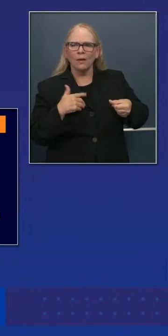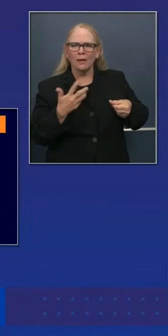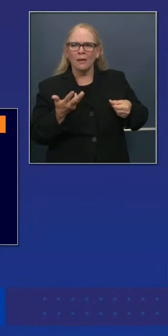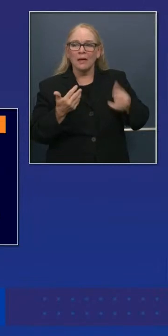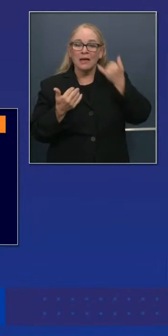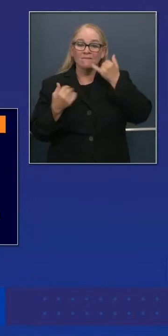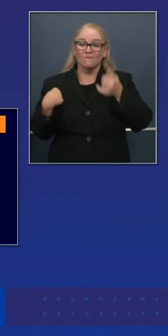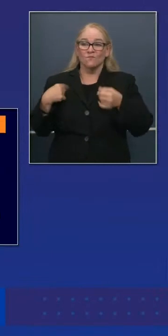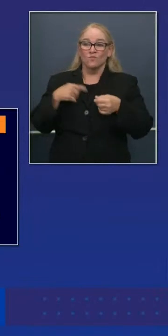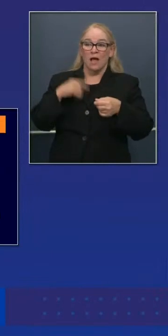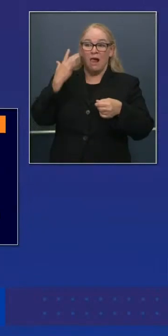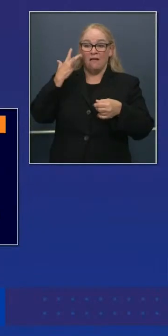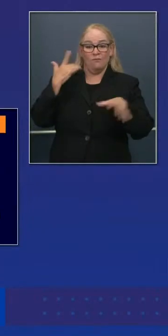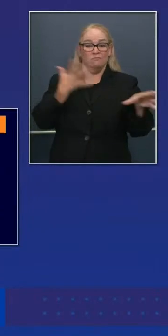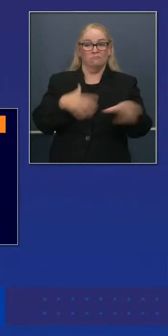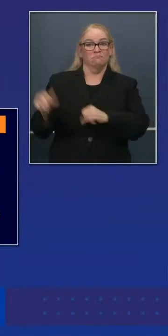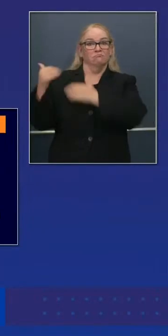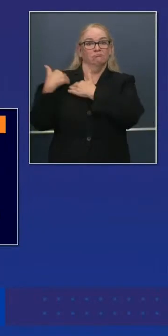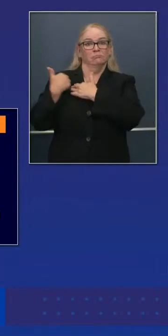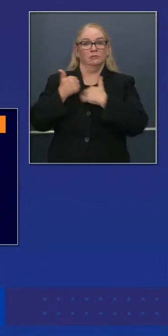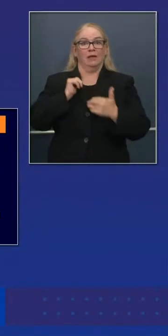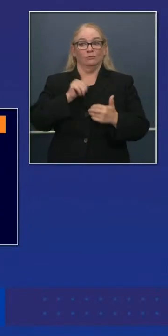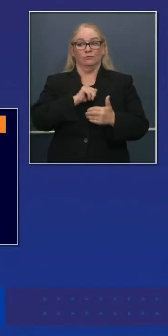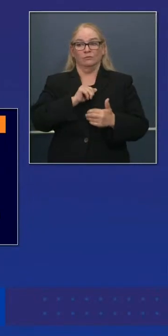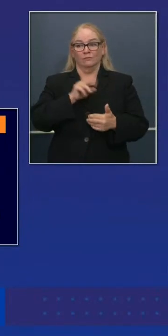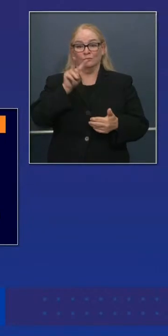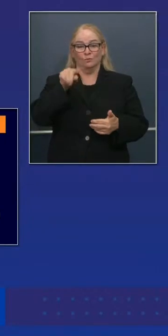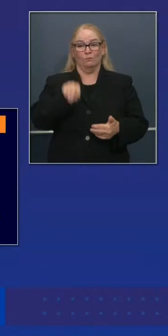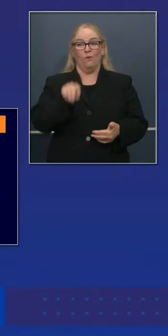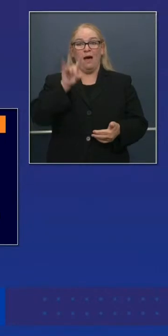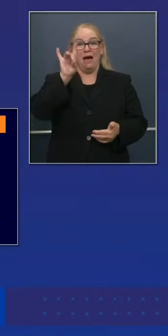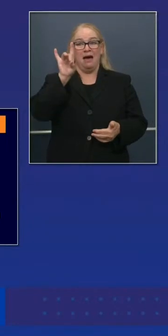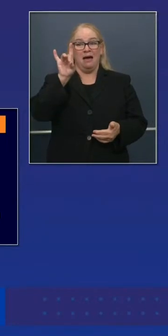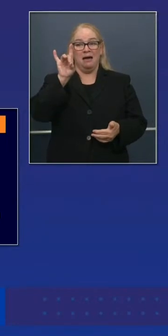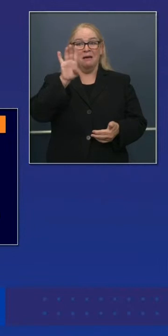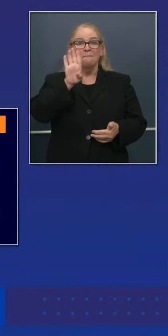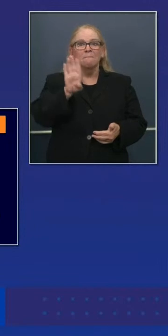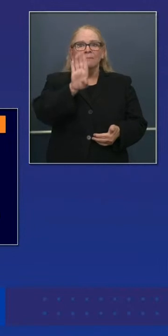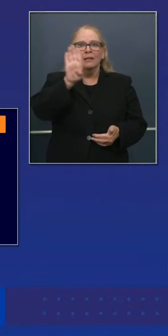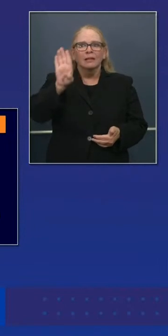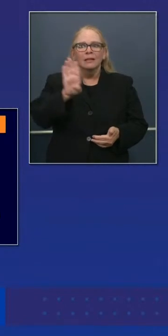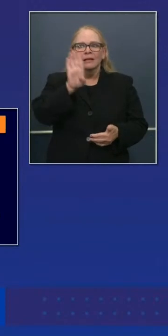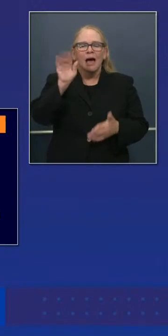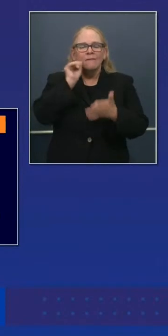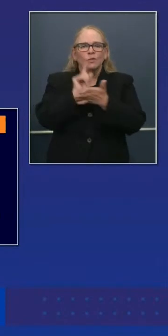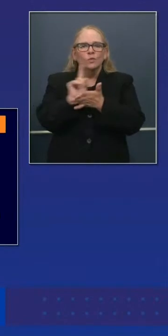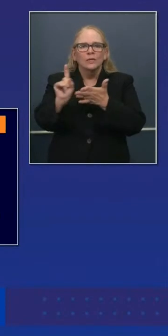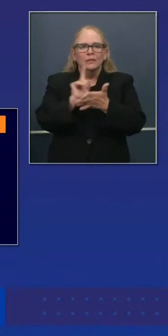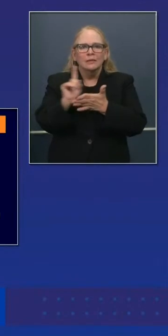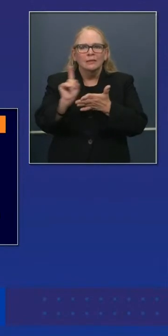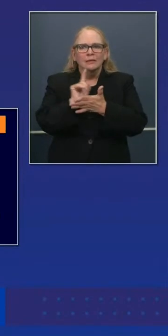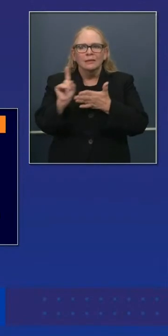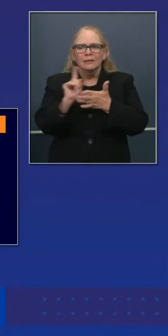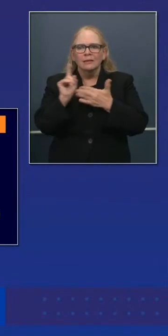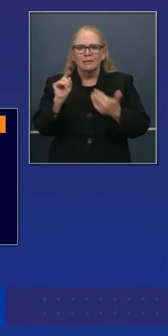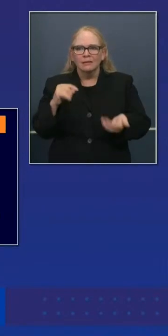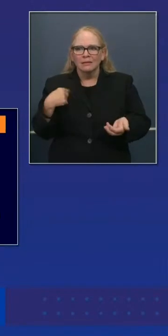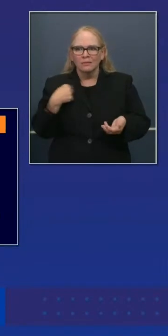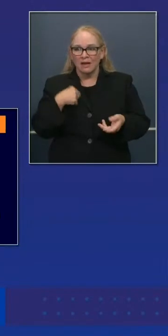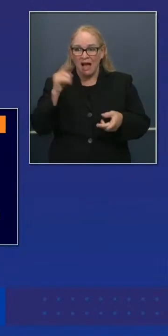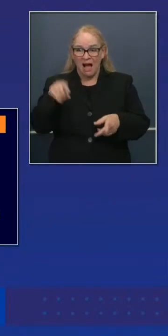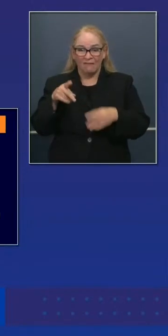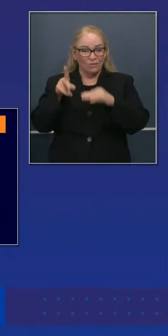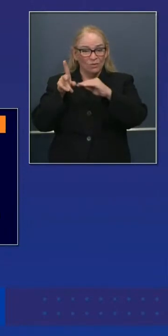you're looking at $2.8 billion every week of state resources that we would have to find, programs